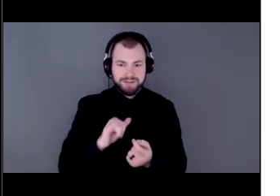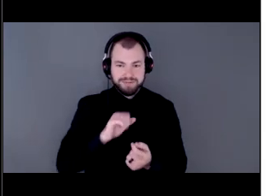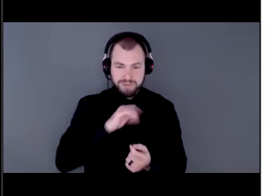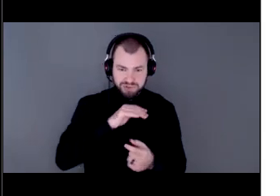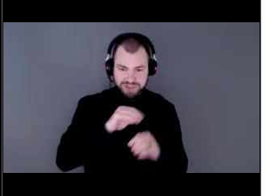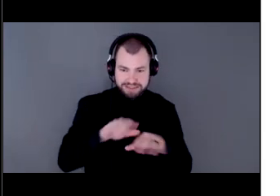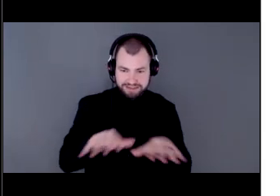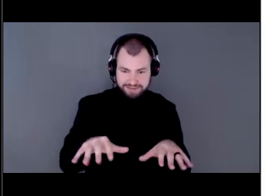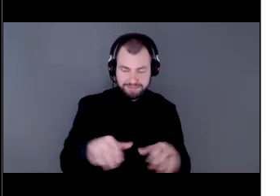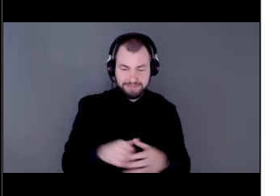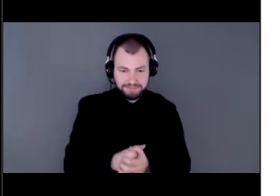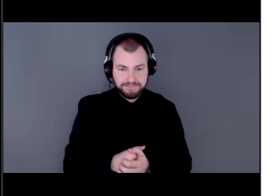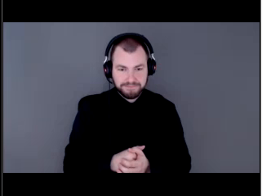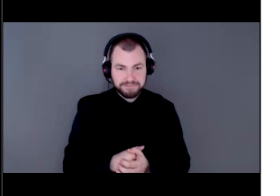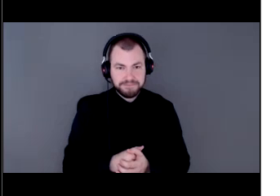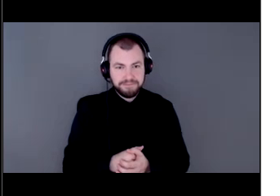at